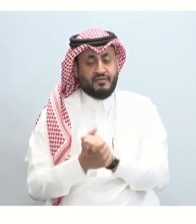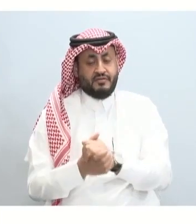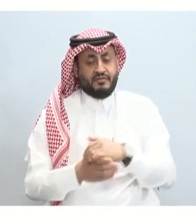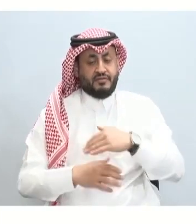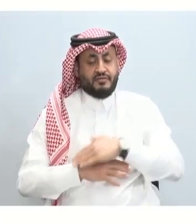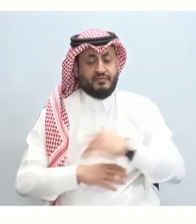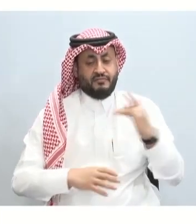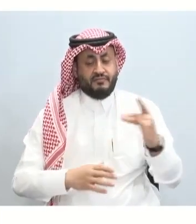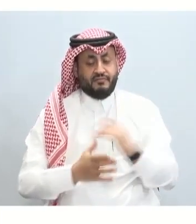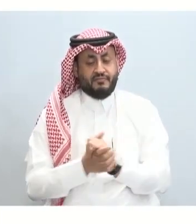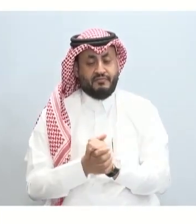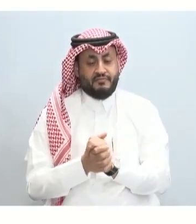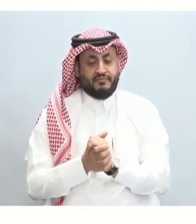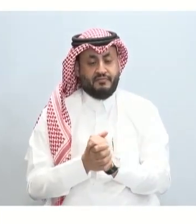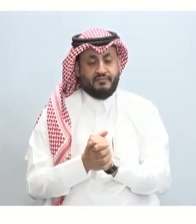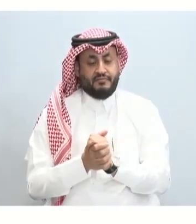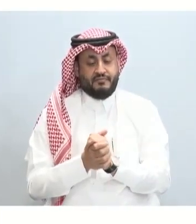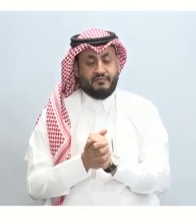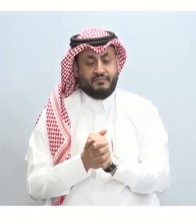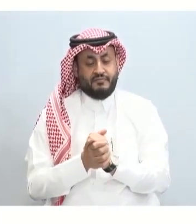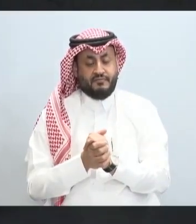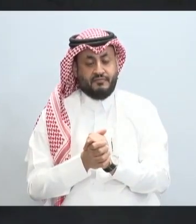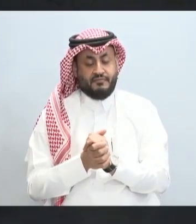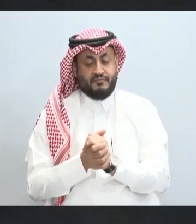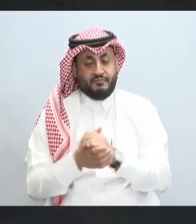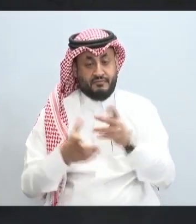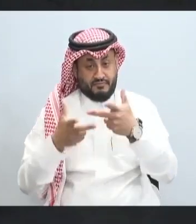or passengers with a partner.